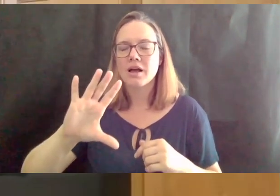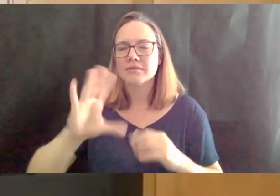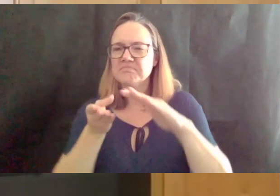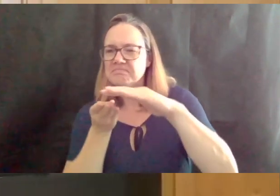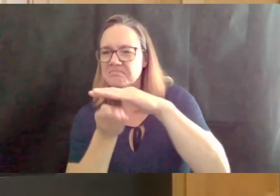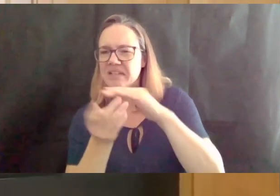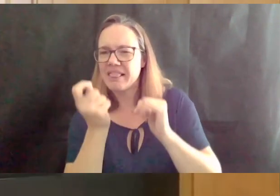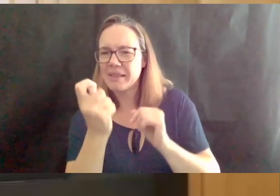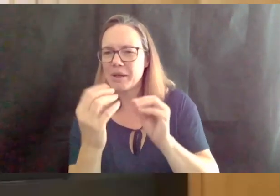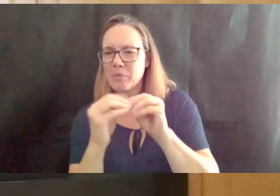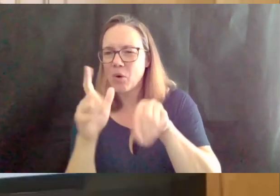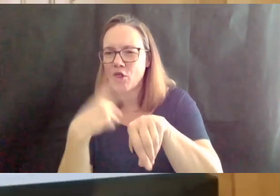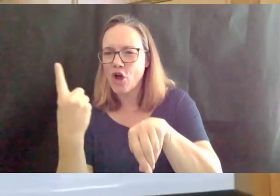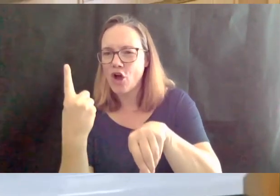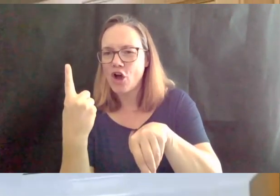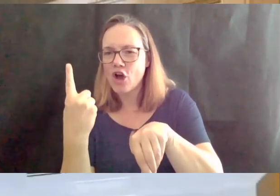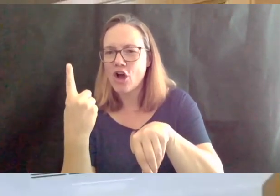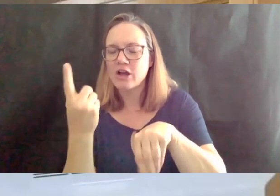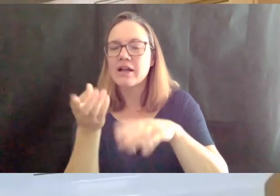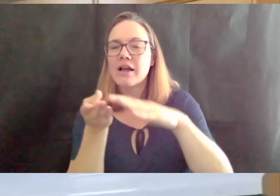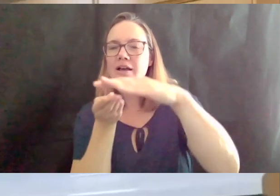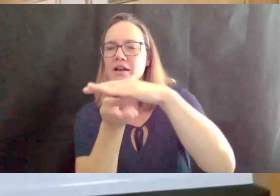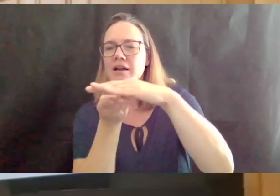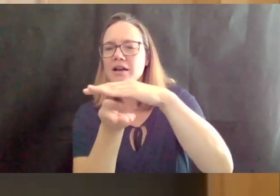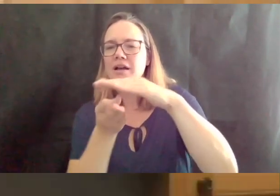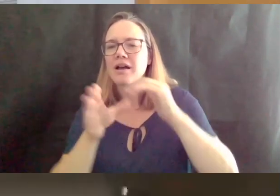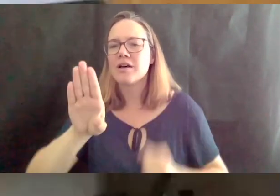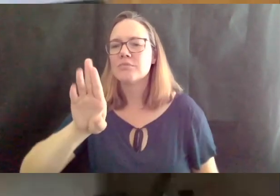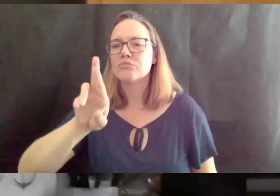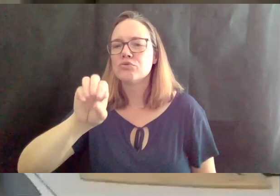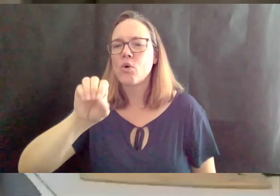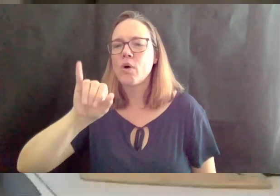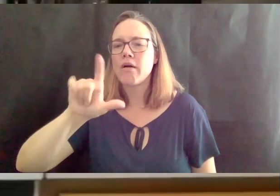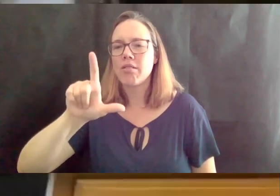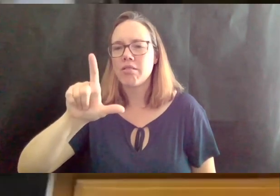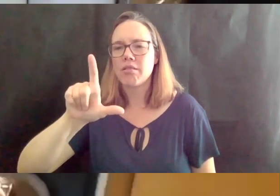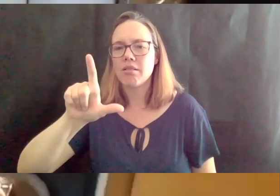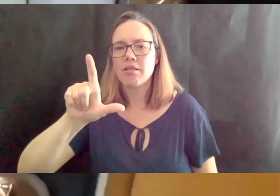So our zucchini has been broiling for about 2-3 minutes now. We can probably take a look.